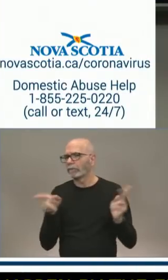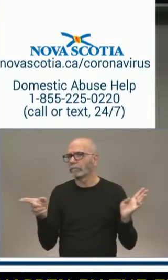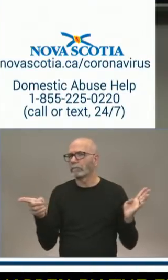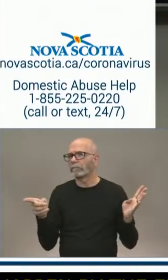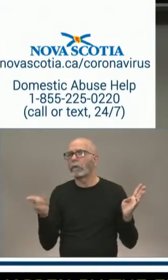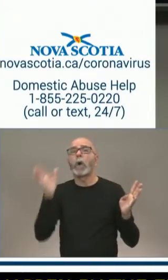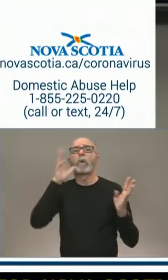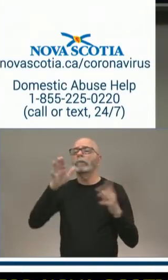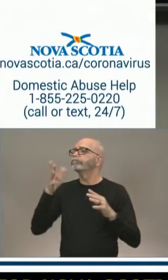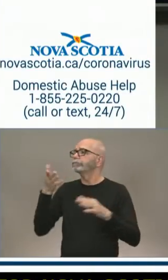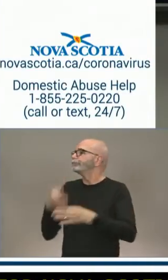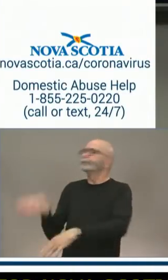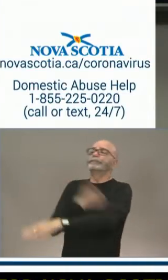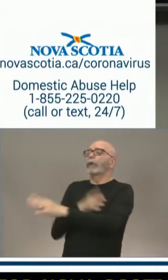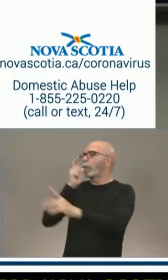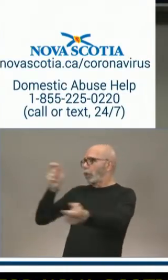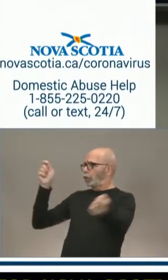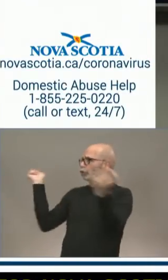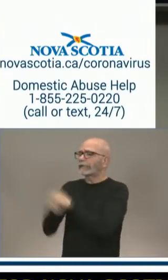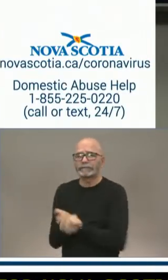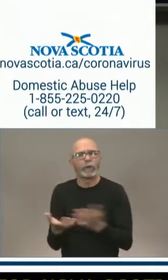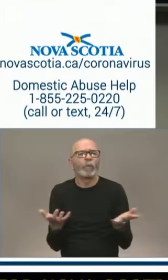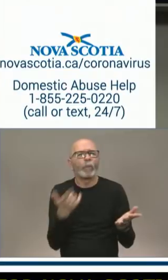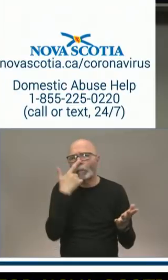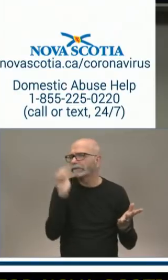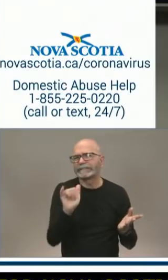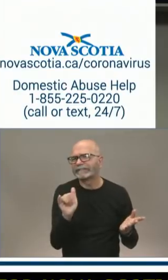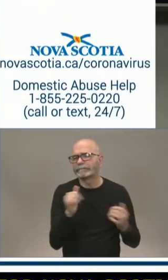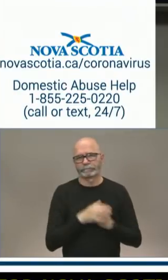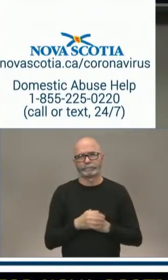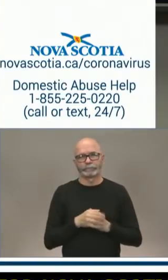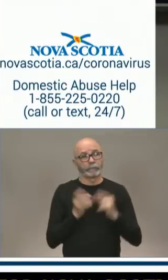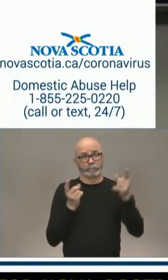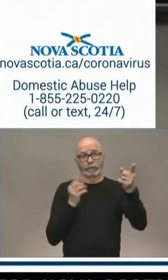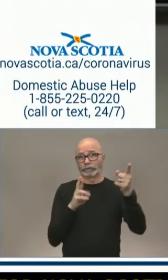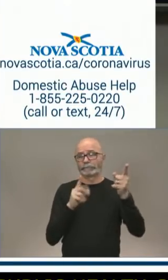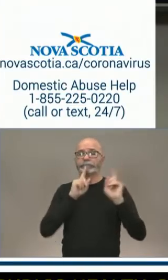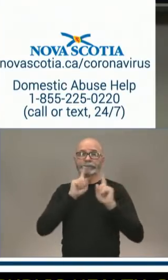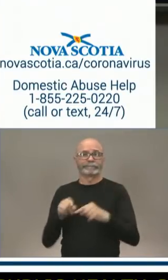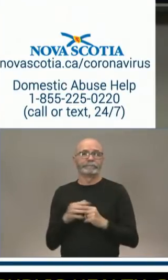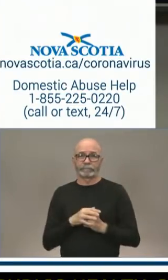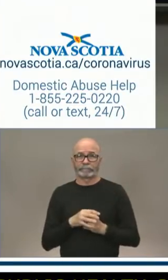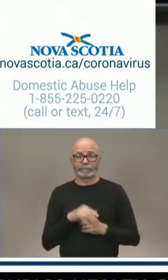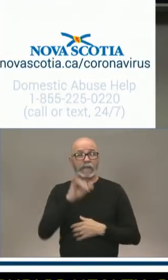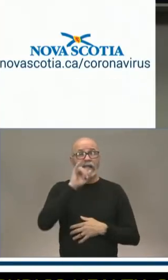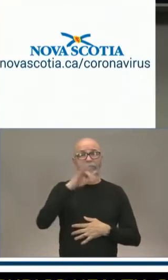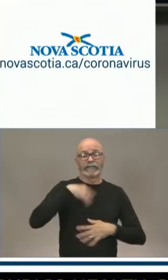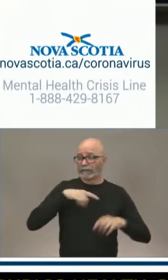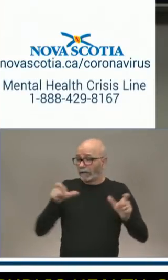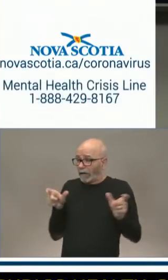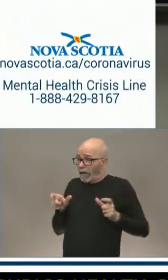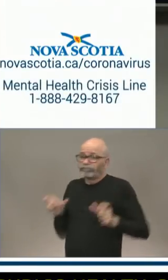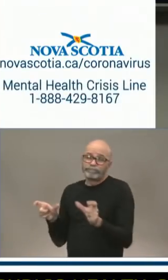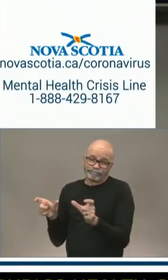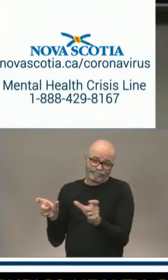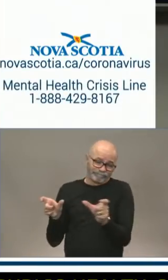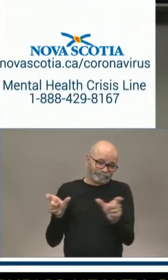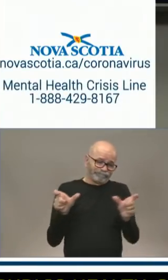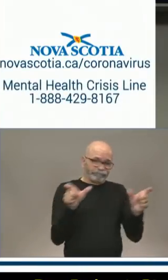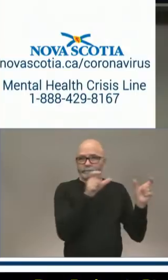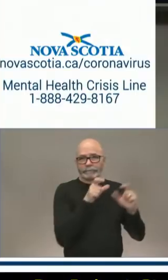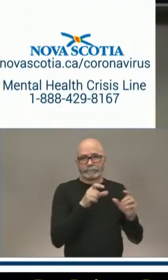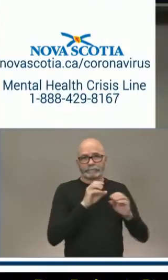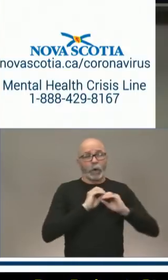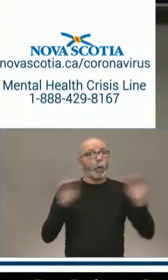We don't know exactly, but what we do know with a high level of population immunity, that the chances of widespread and especially the